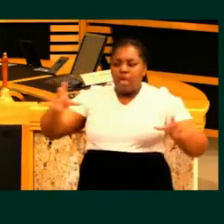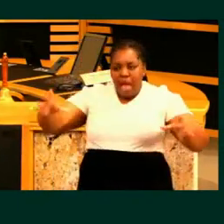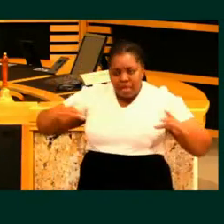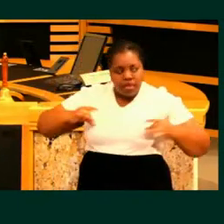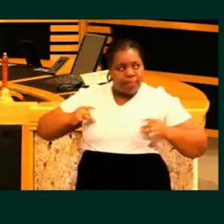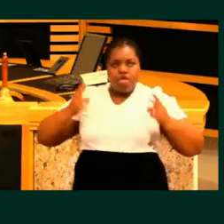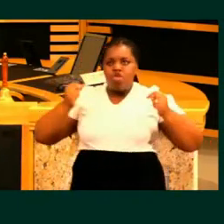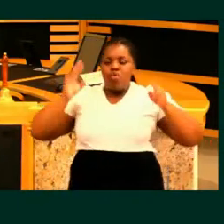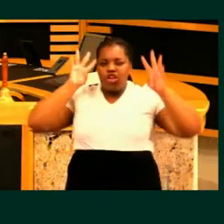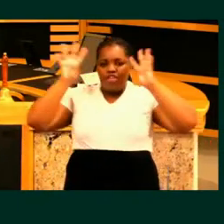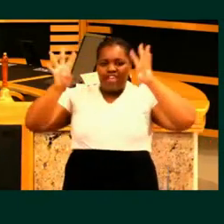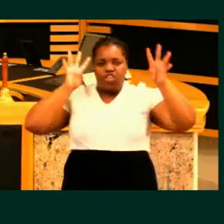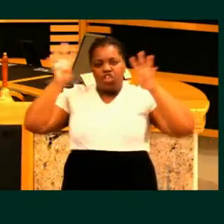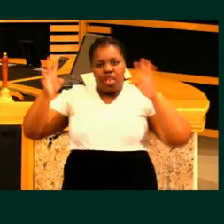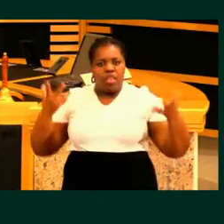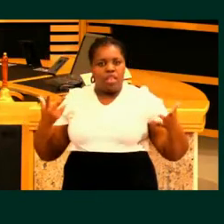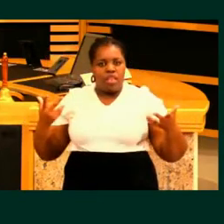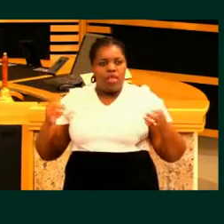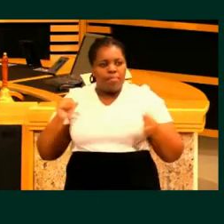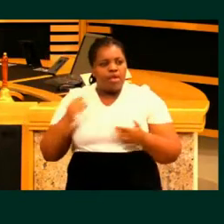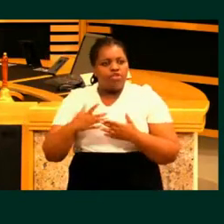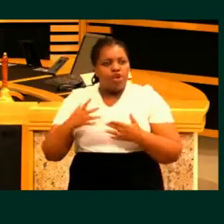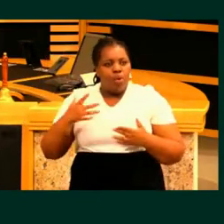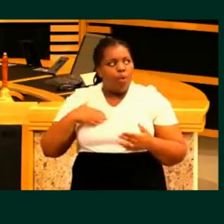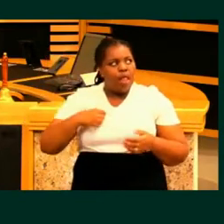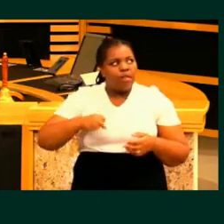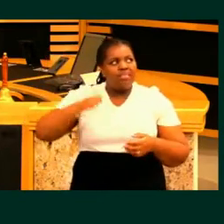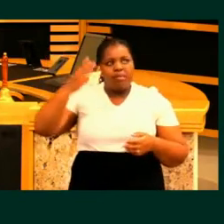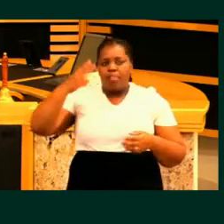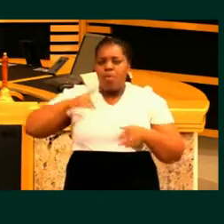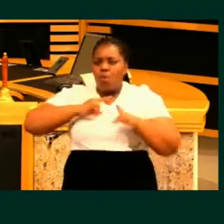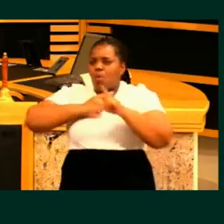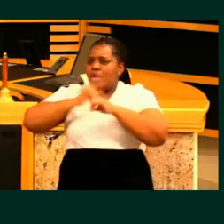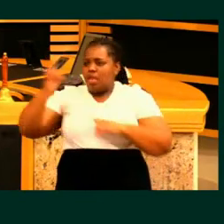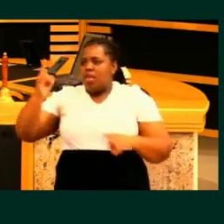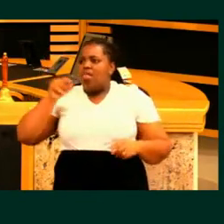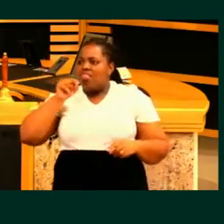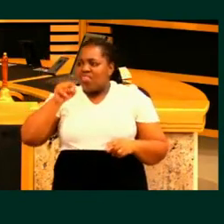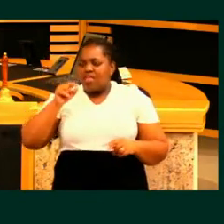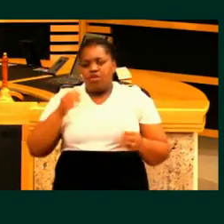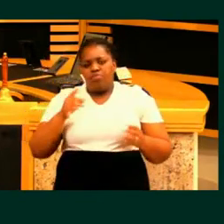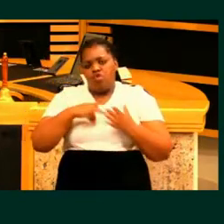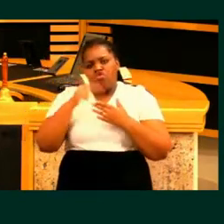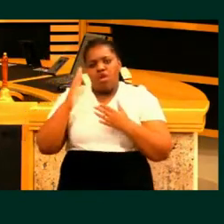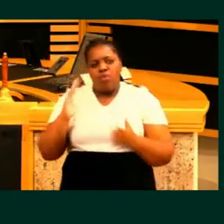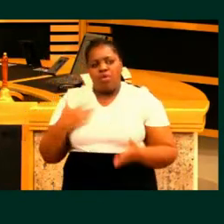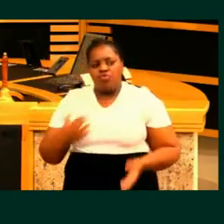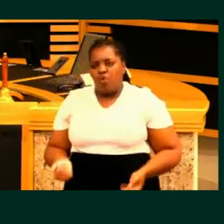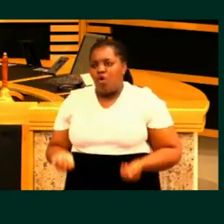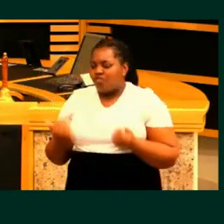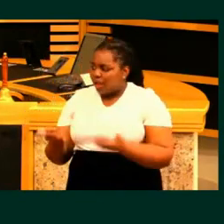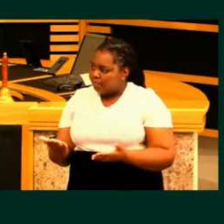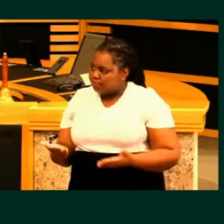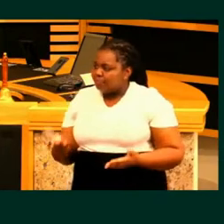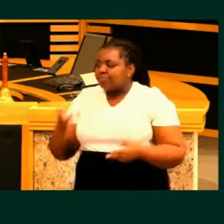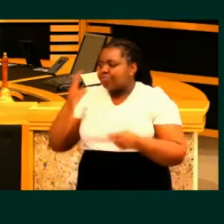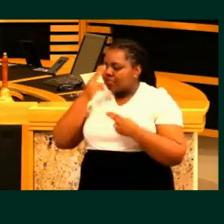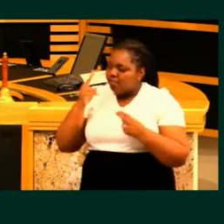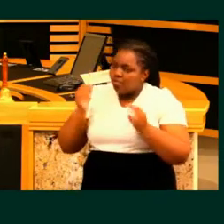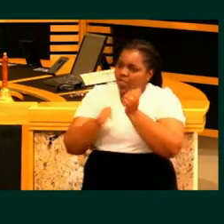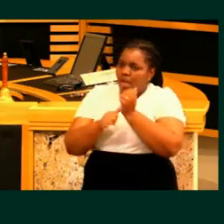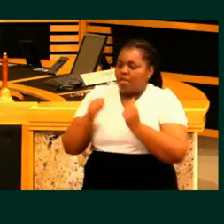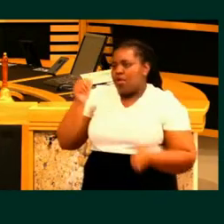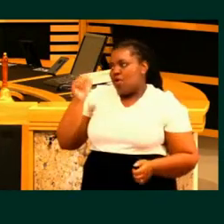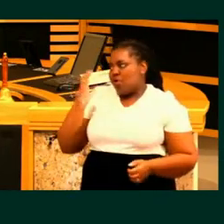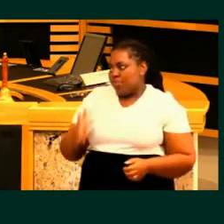innovation let us embrace the triple win that this project has to offer honorable Deputy speaker the